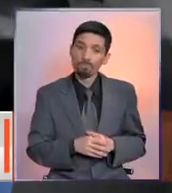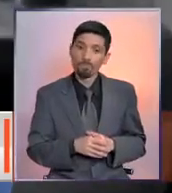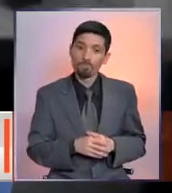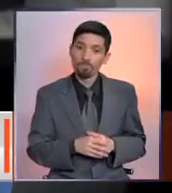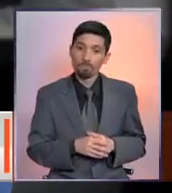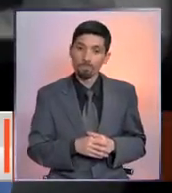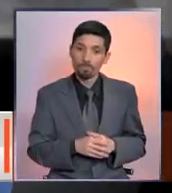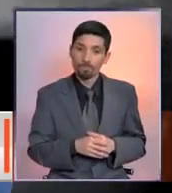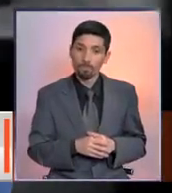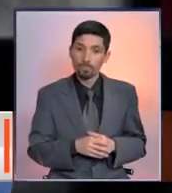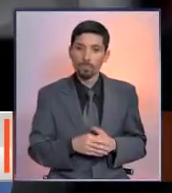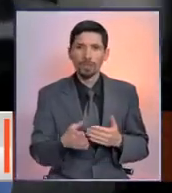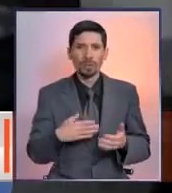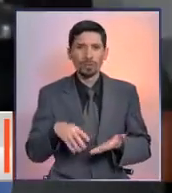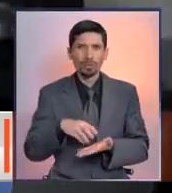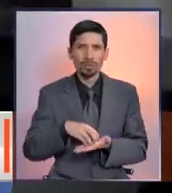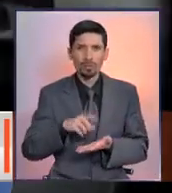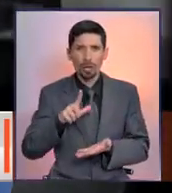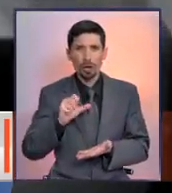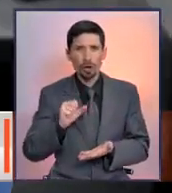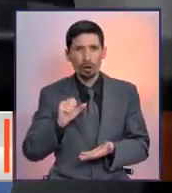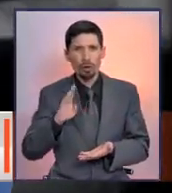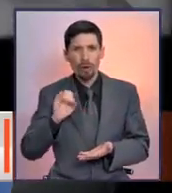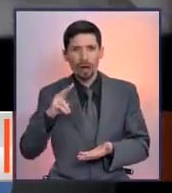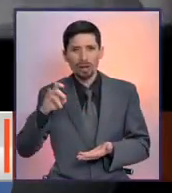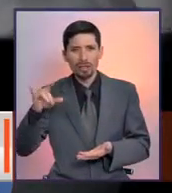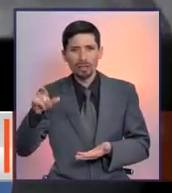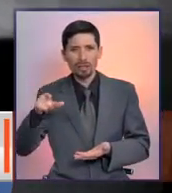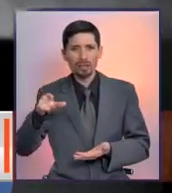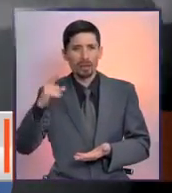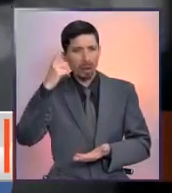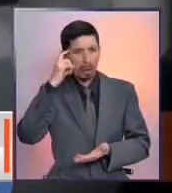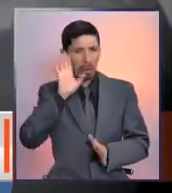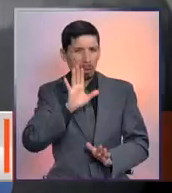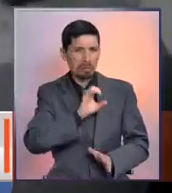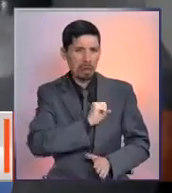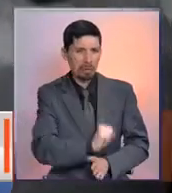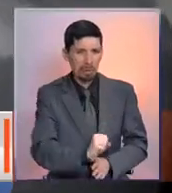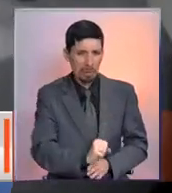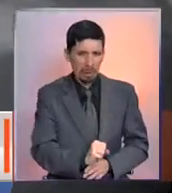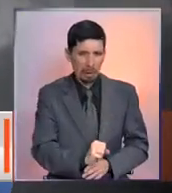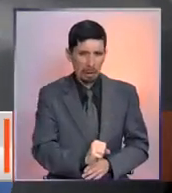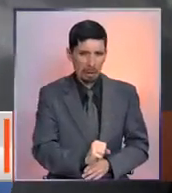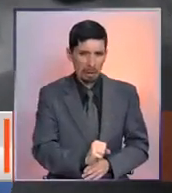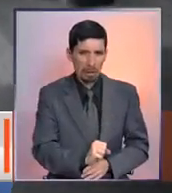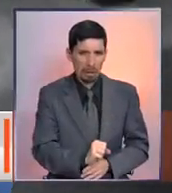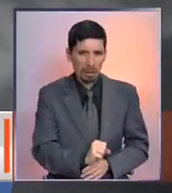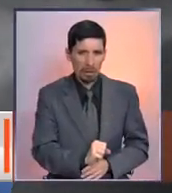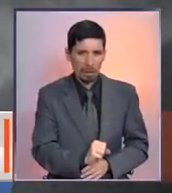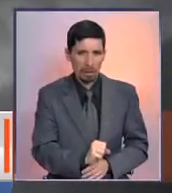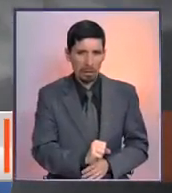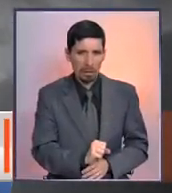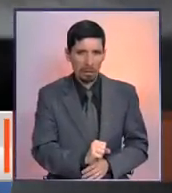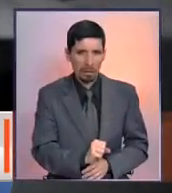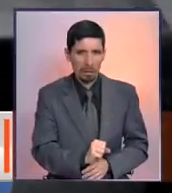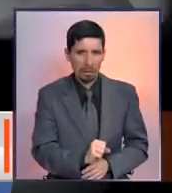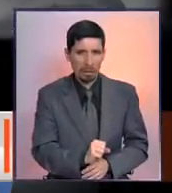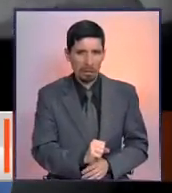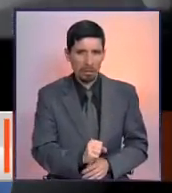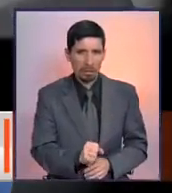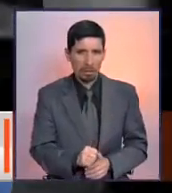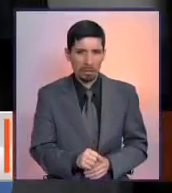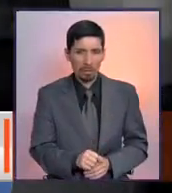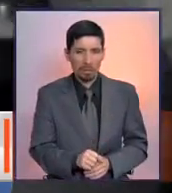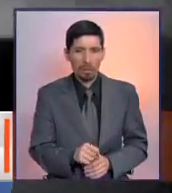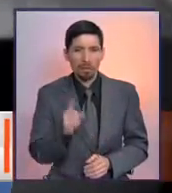In La Vernecha, I think it's in the city, in Santiago. La Vernecha, yeah. And